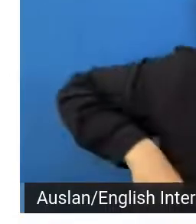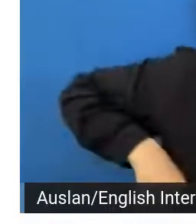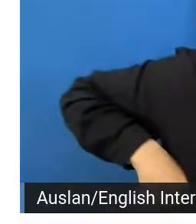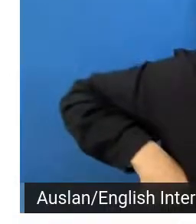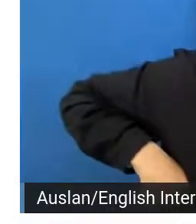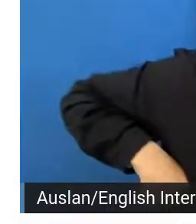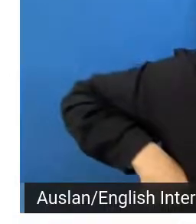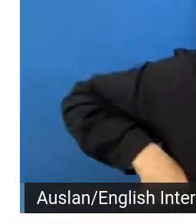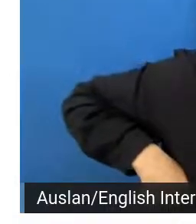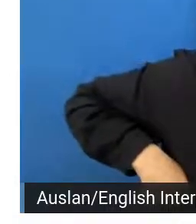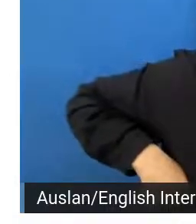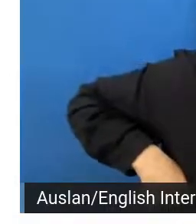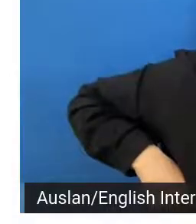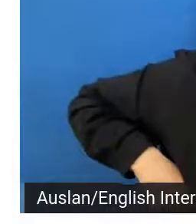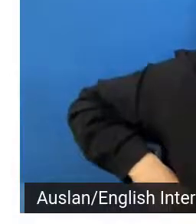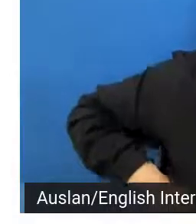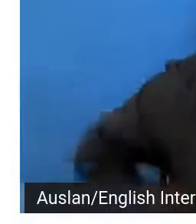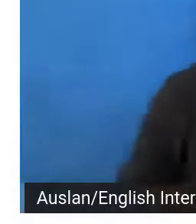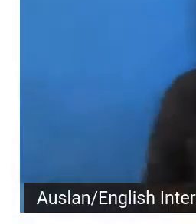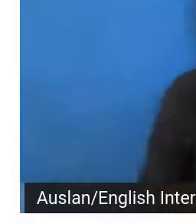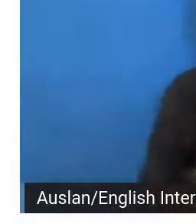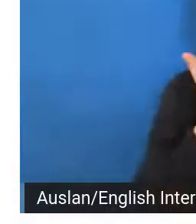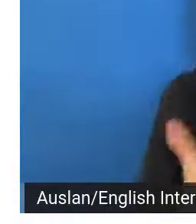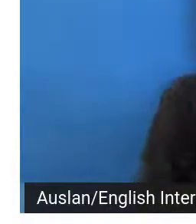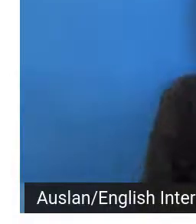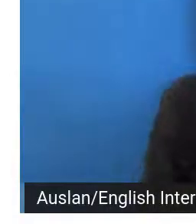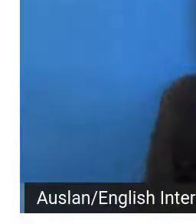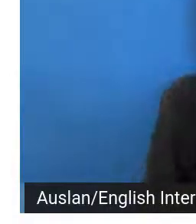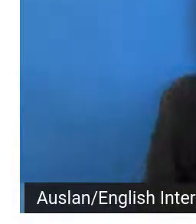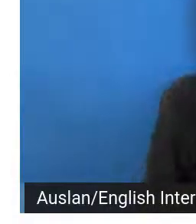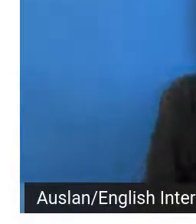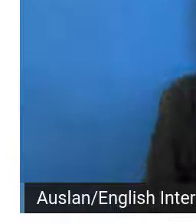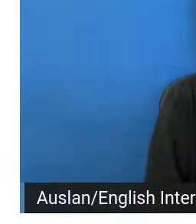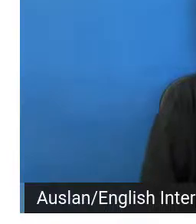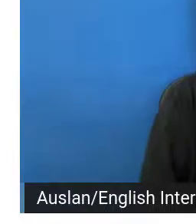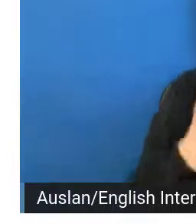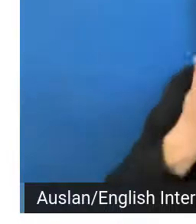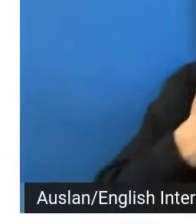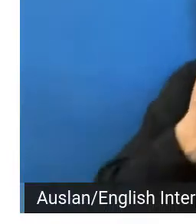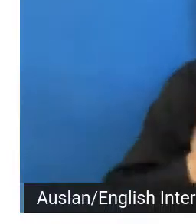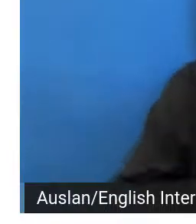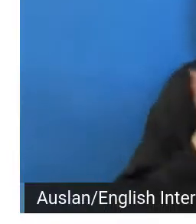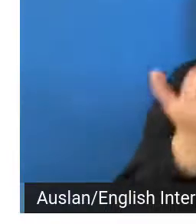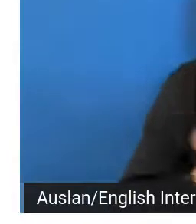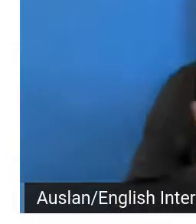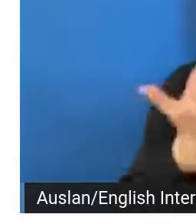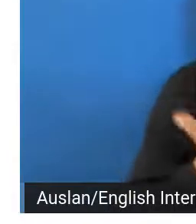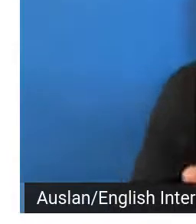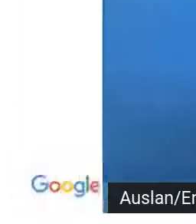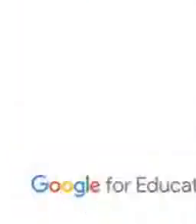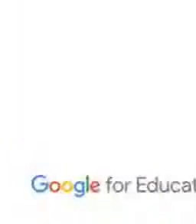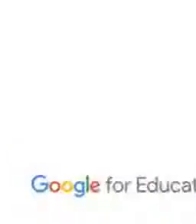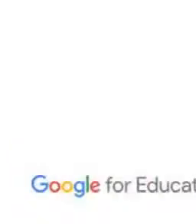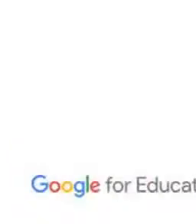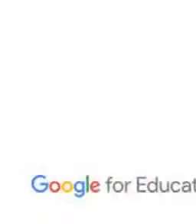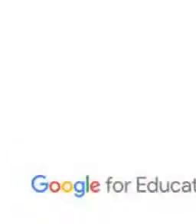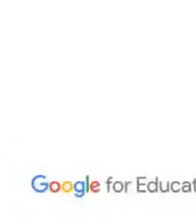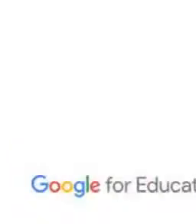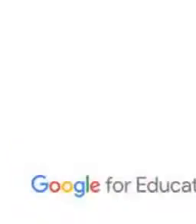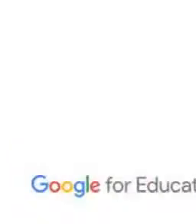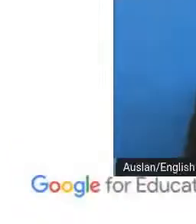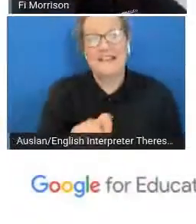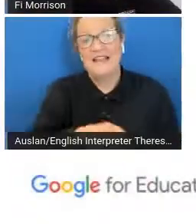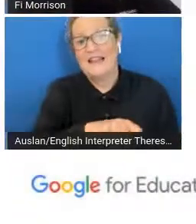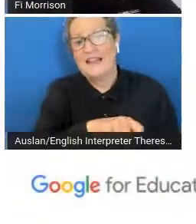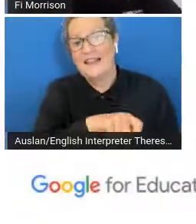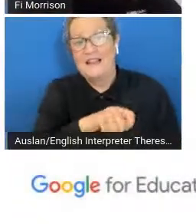back in a little while. So thank you so much for sharing with us. All right, Fee. We're